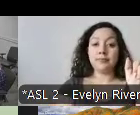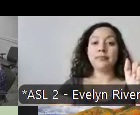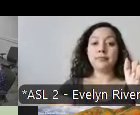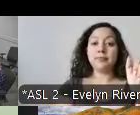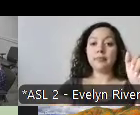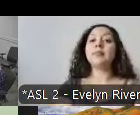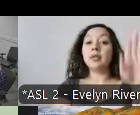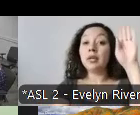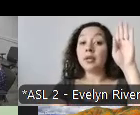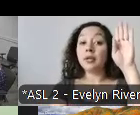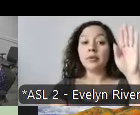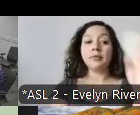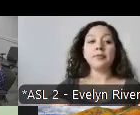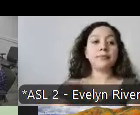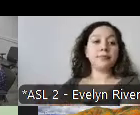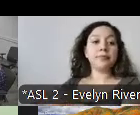Dr. Farias?